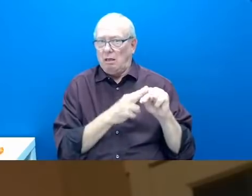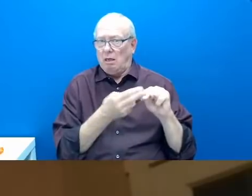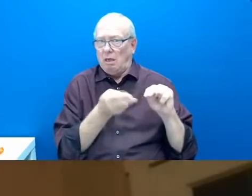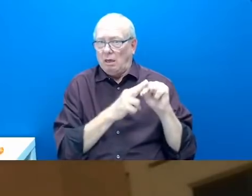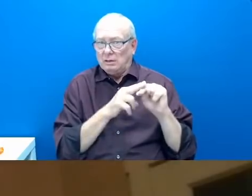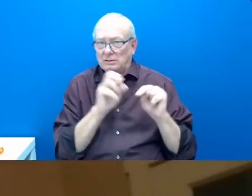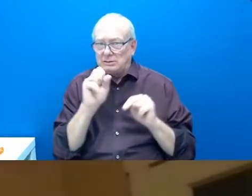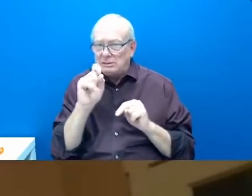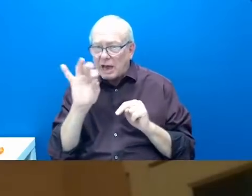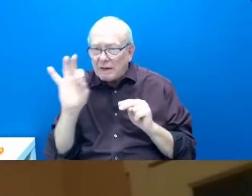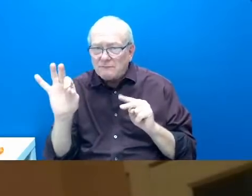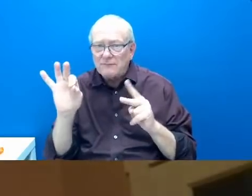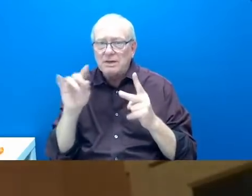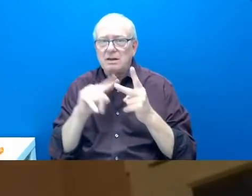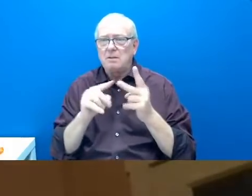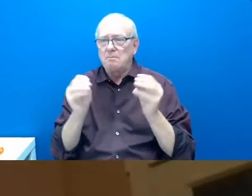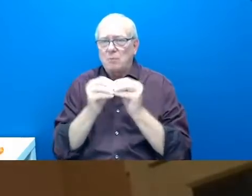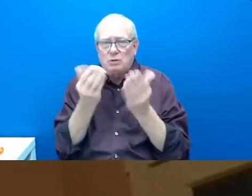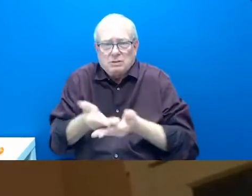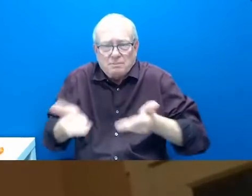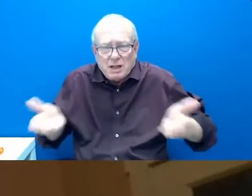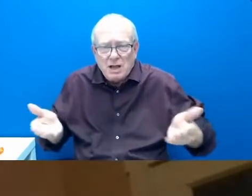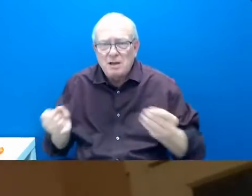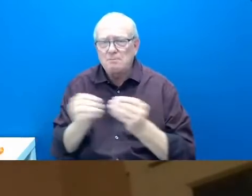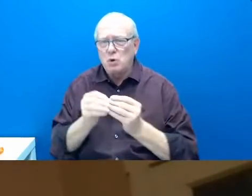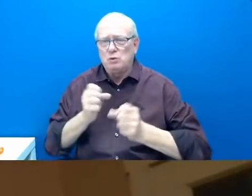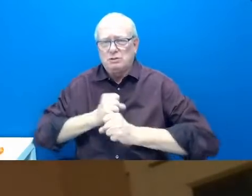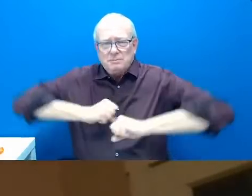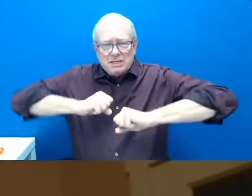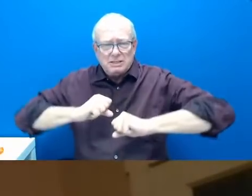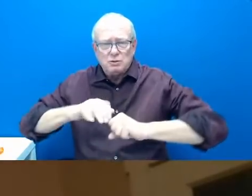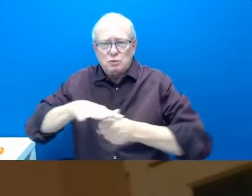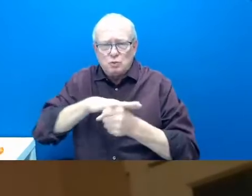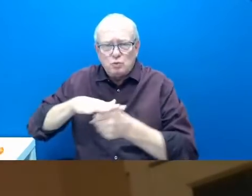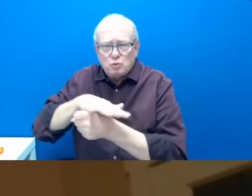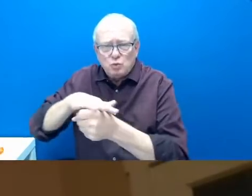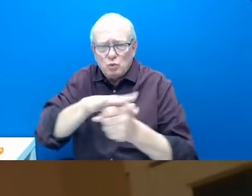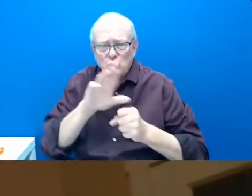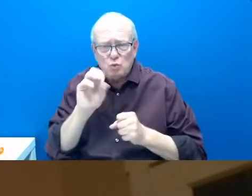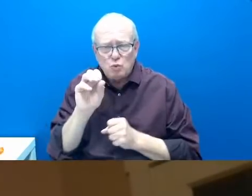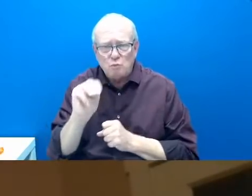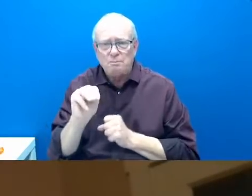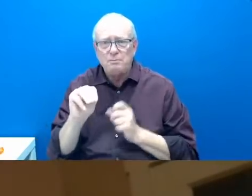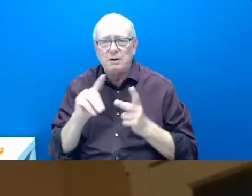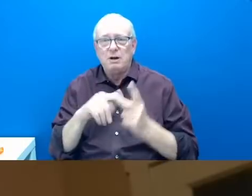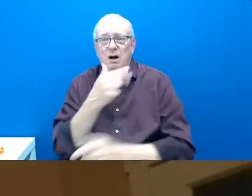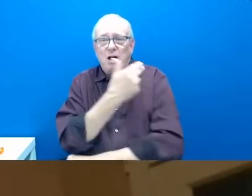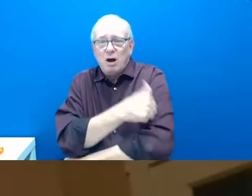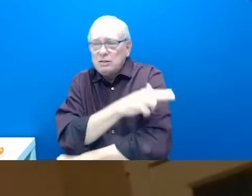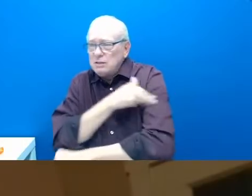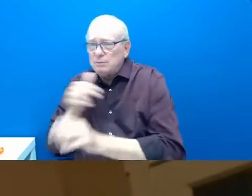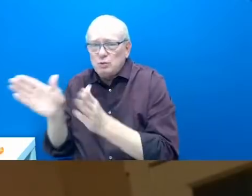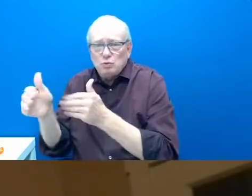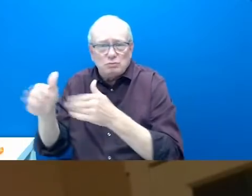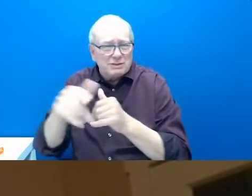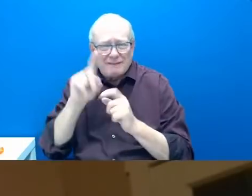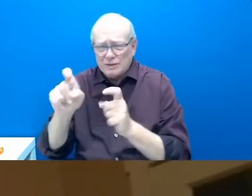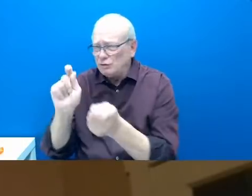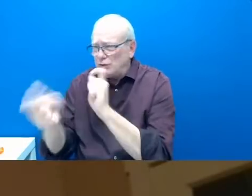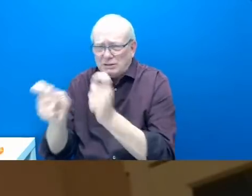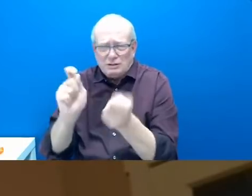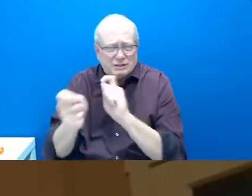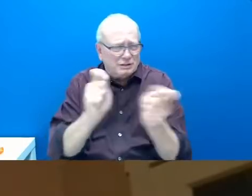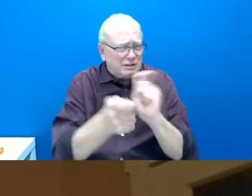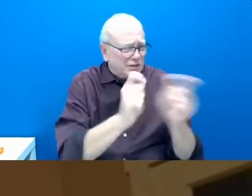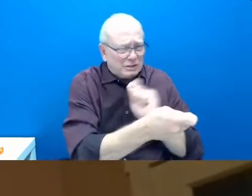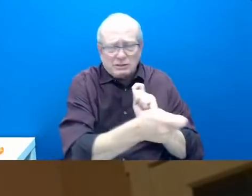supplies, space. That means that we are changing ICU footprints in hospital spaces, just as Dr. Schwartz mentioned, finding non-traditional spaces